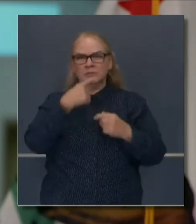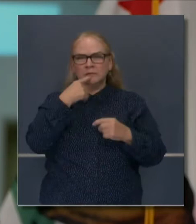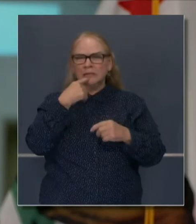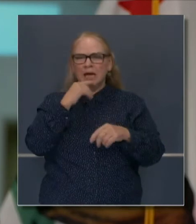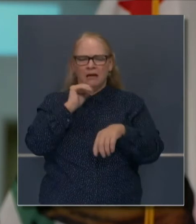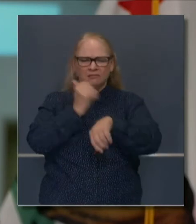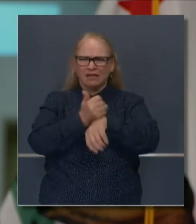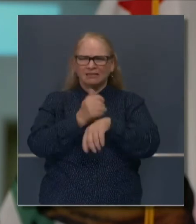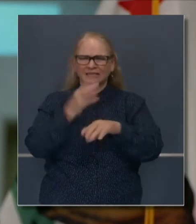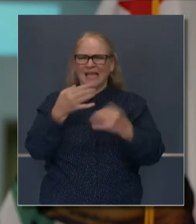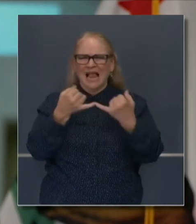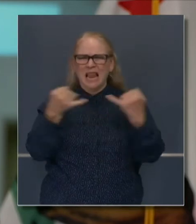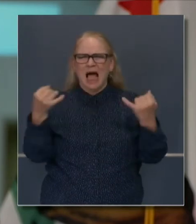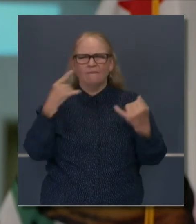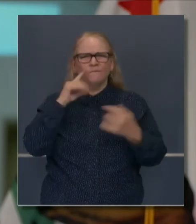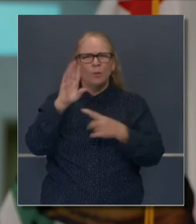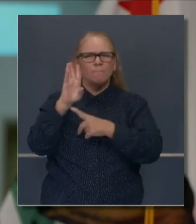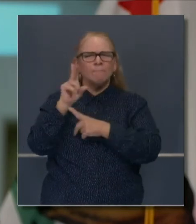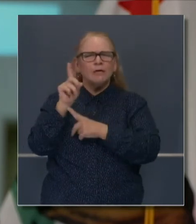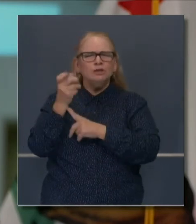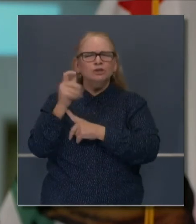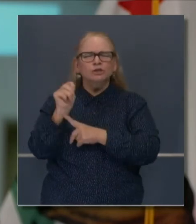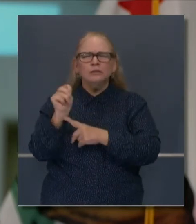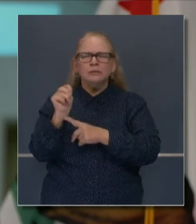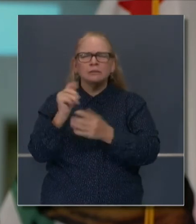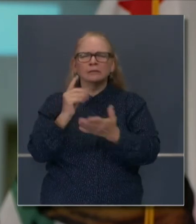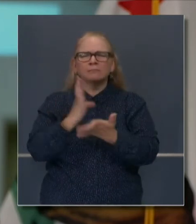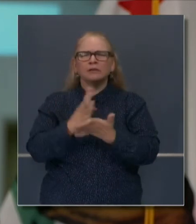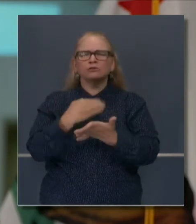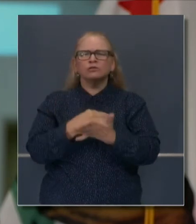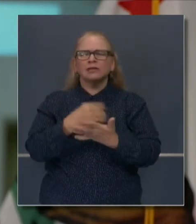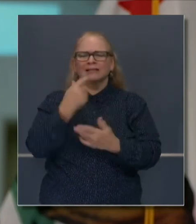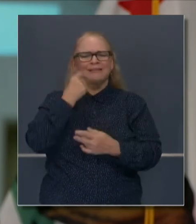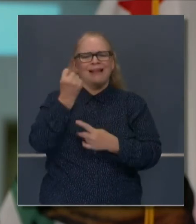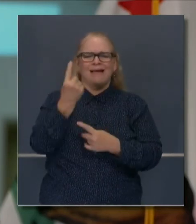for reversing about $11 billion in cuts,